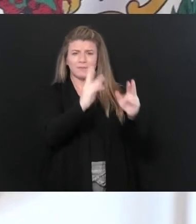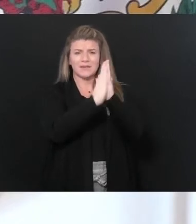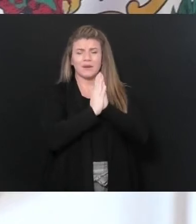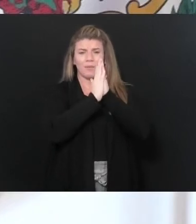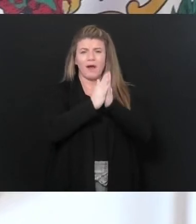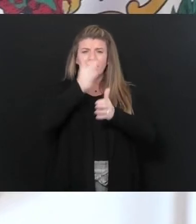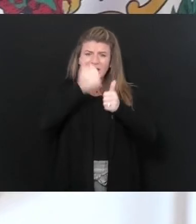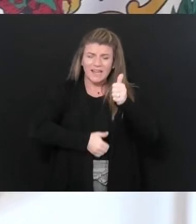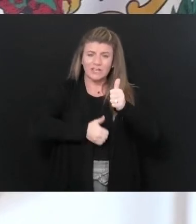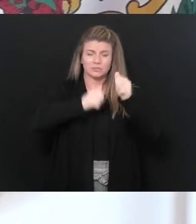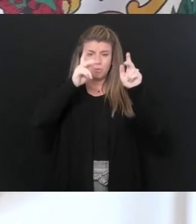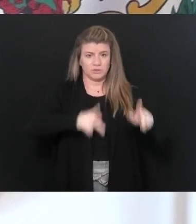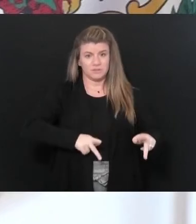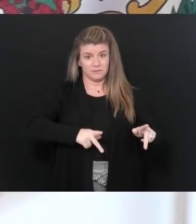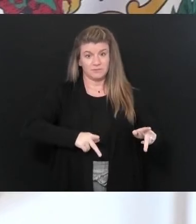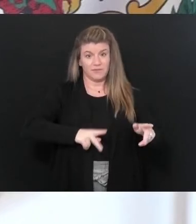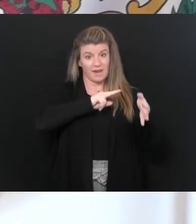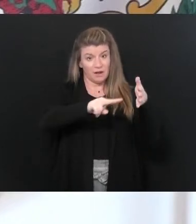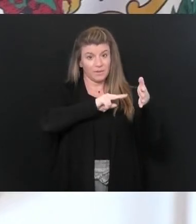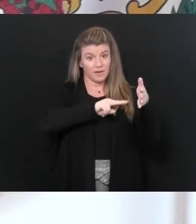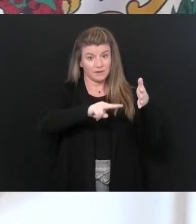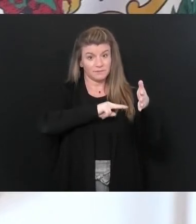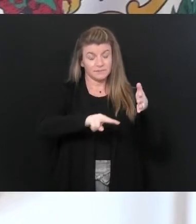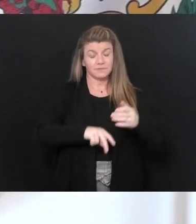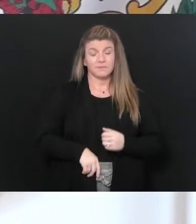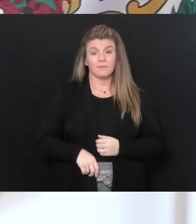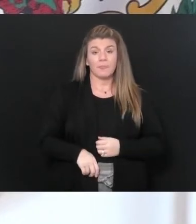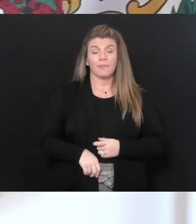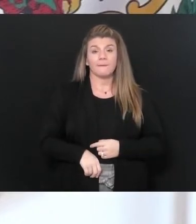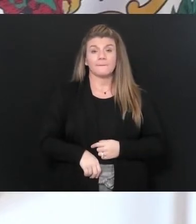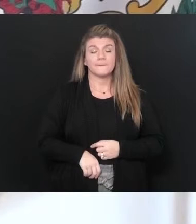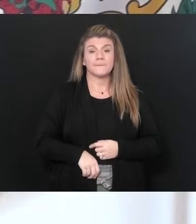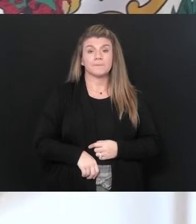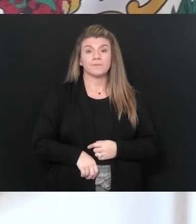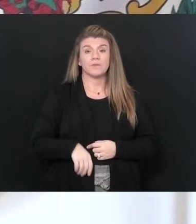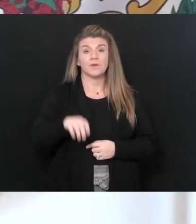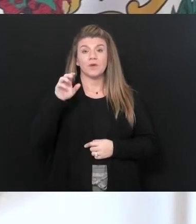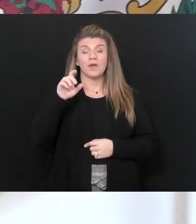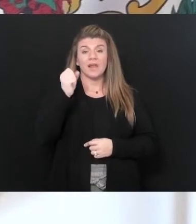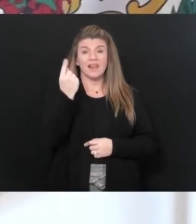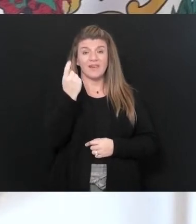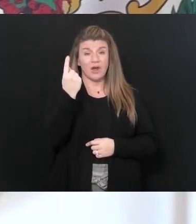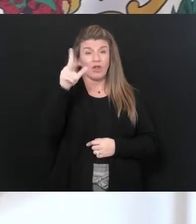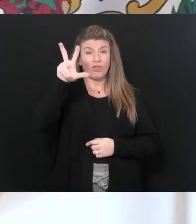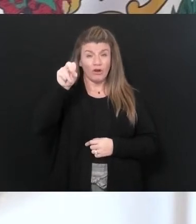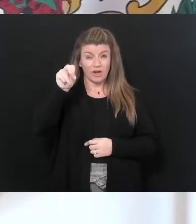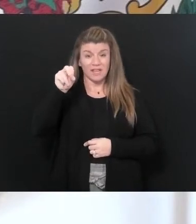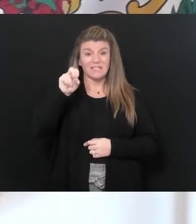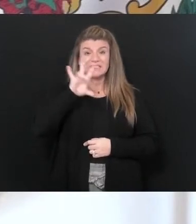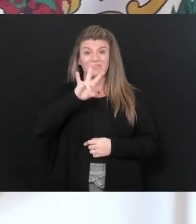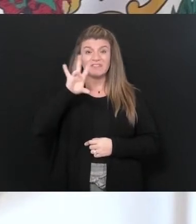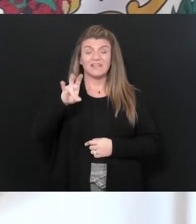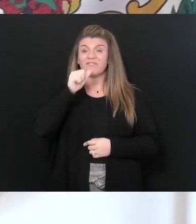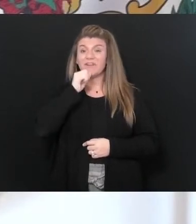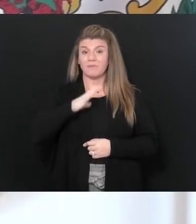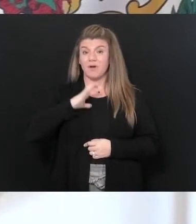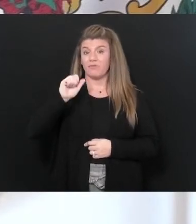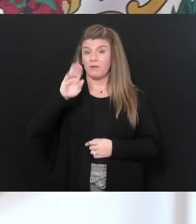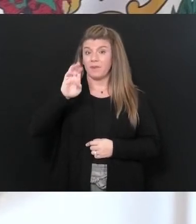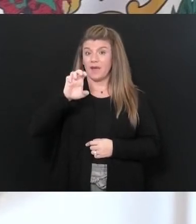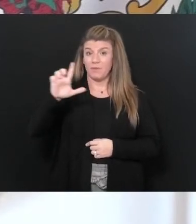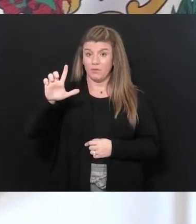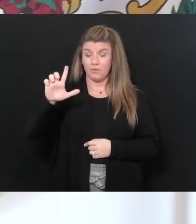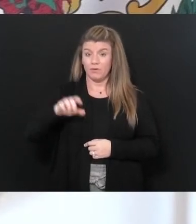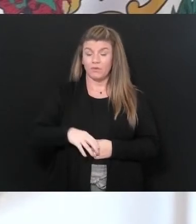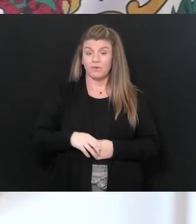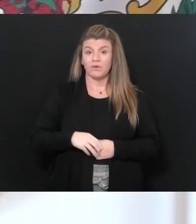of these great people. Our 1130th death, a 77-year-old female from Cabell County.